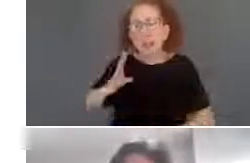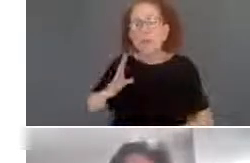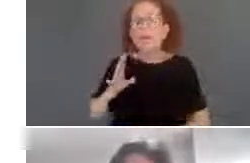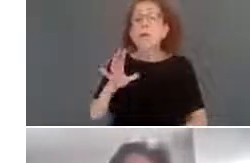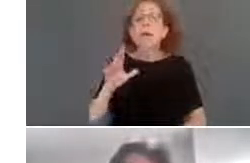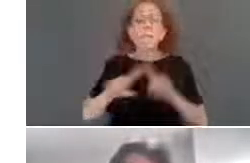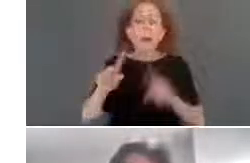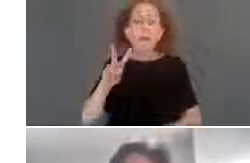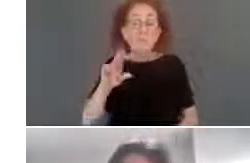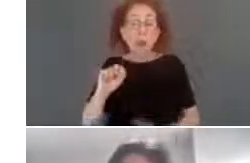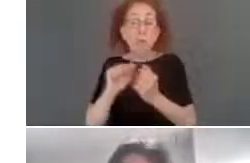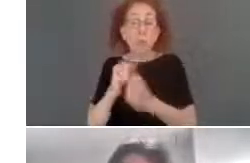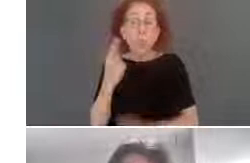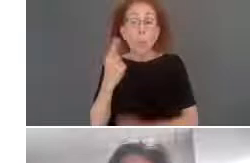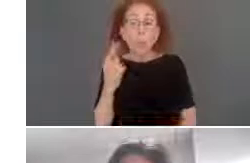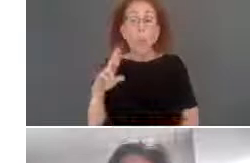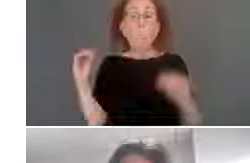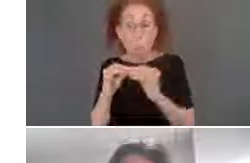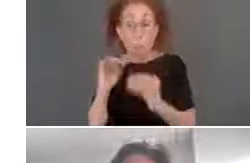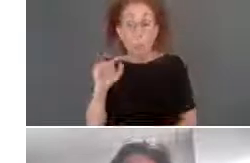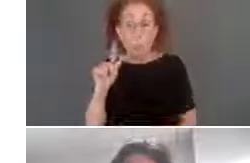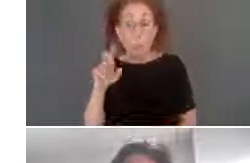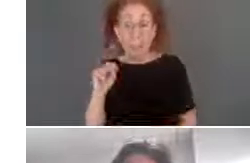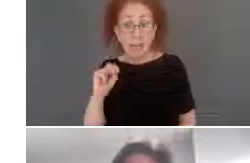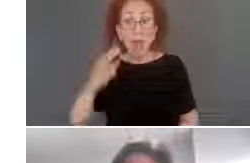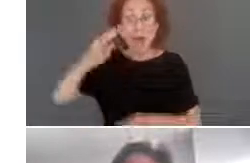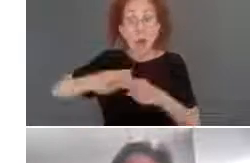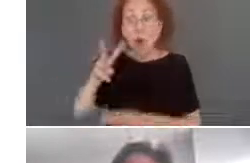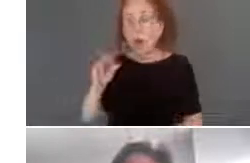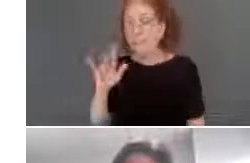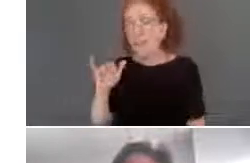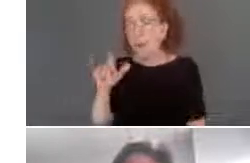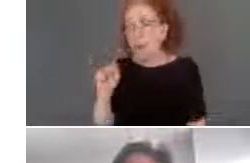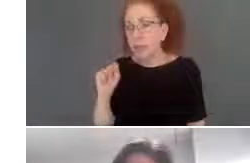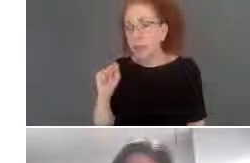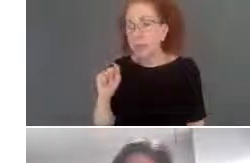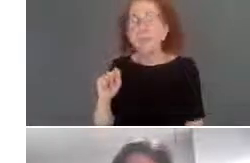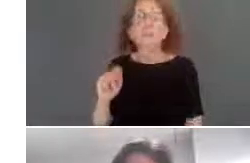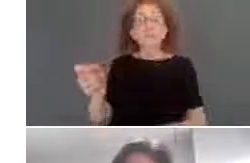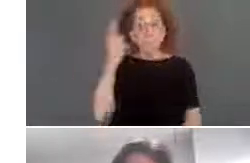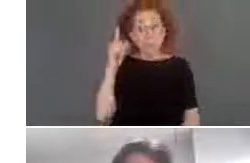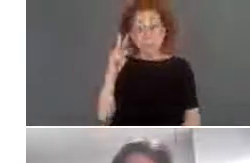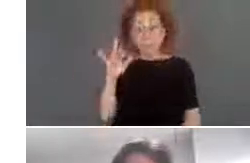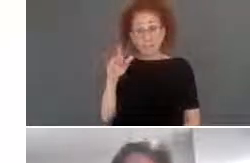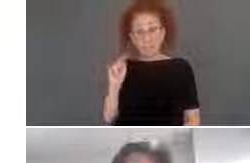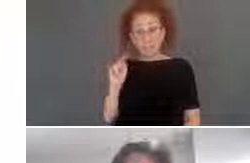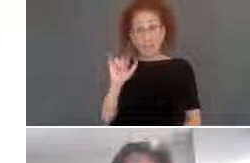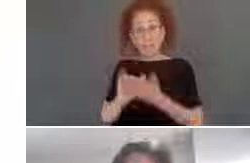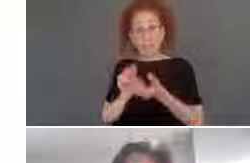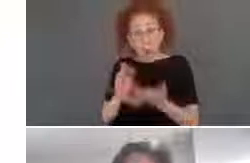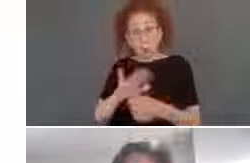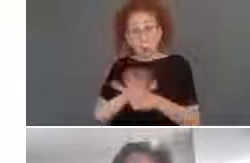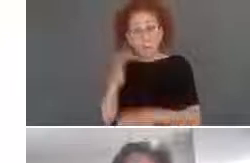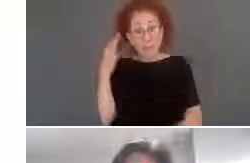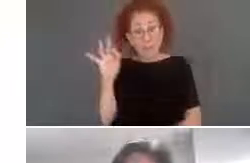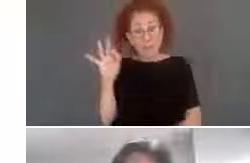mutations are called variants. And there's been many variants of the virus that causes COVID-19